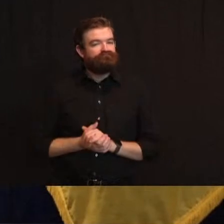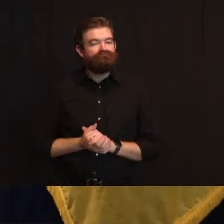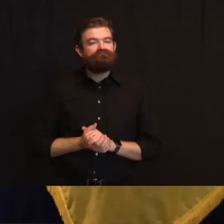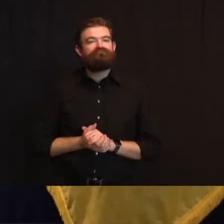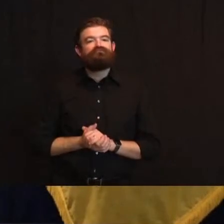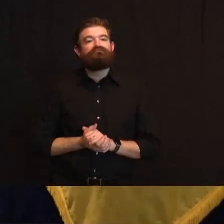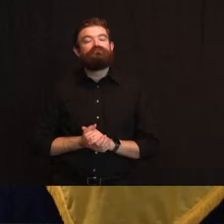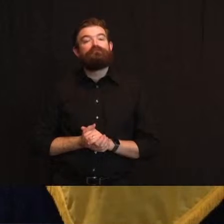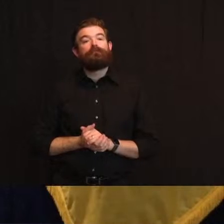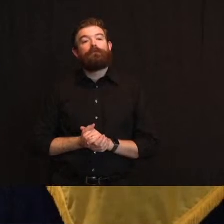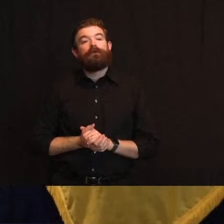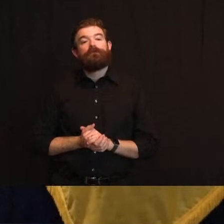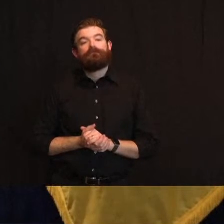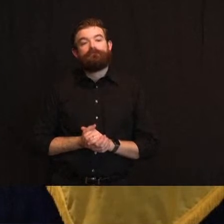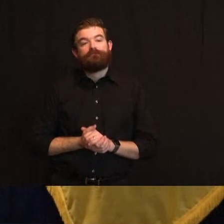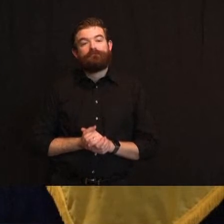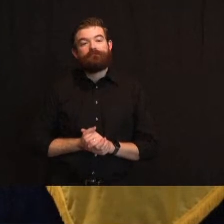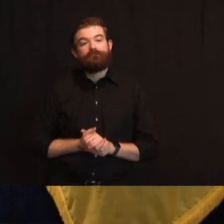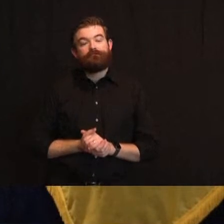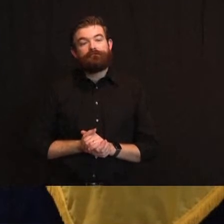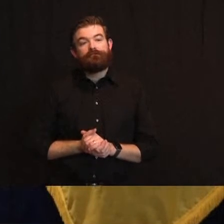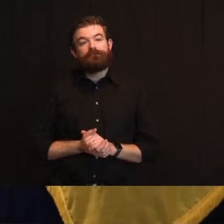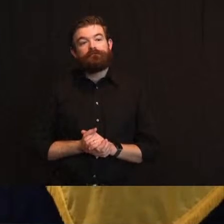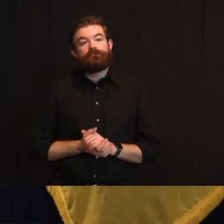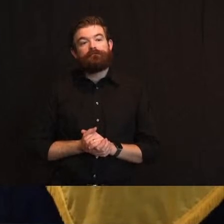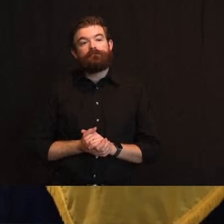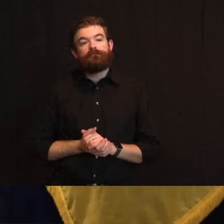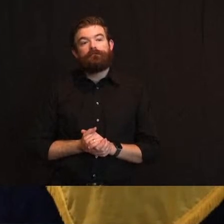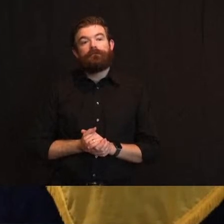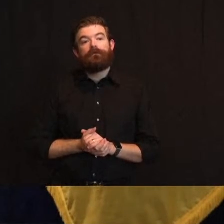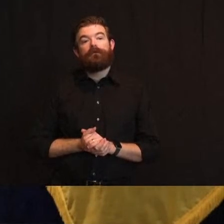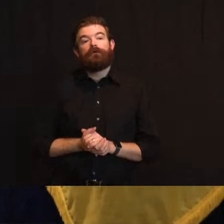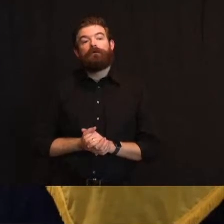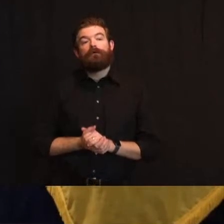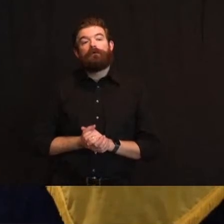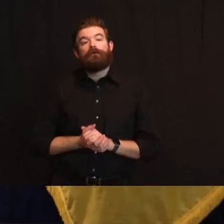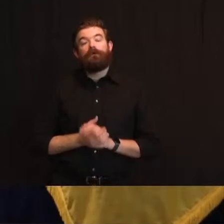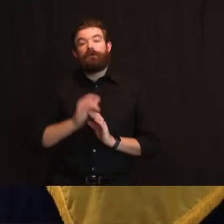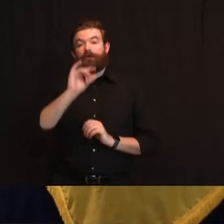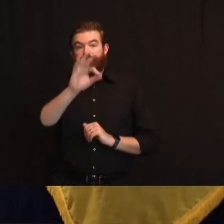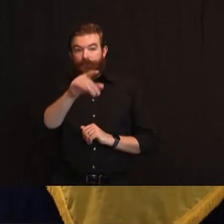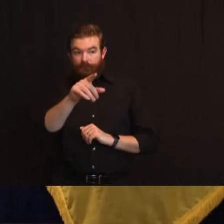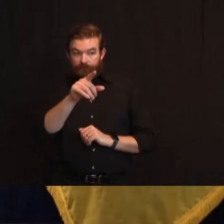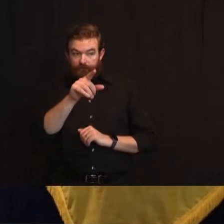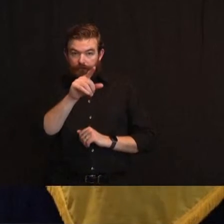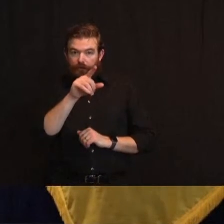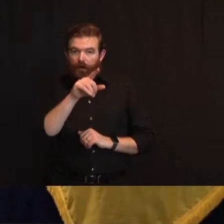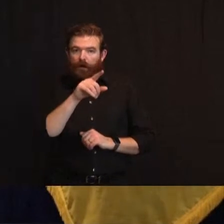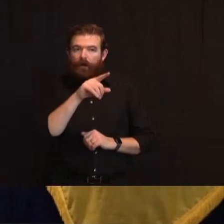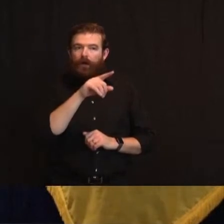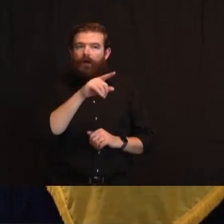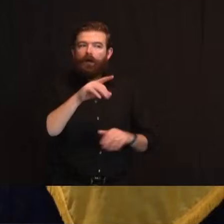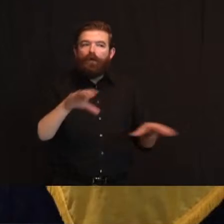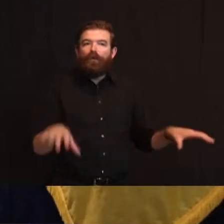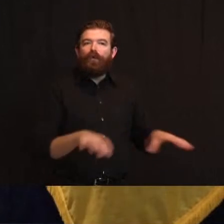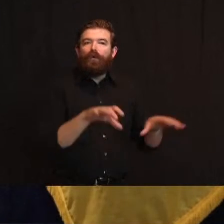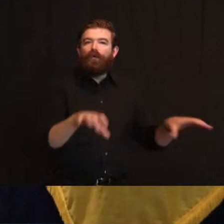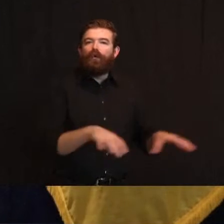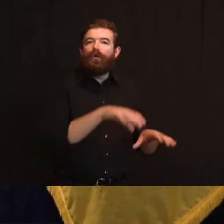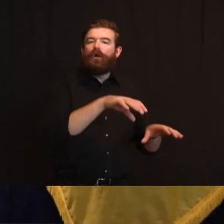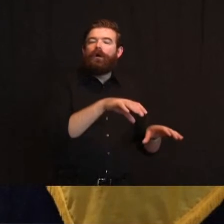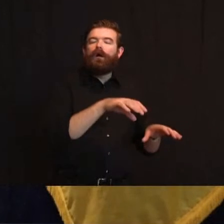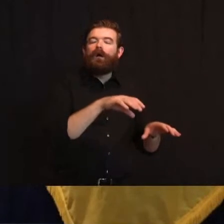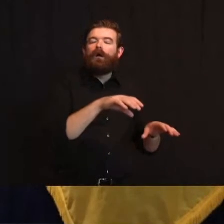you are conducting yourself more likely indoors than out, and you have to take your mask off on top of that, which you do to eat or drink, you're taking on more